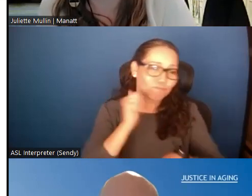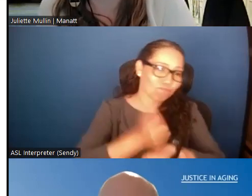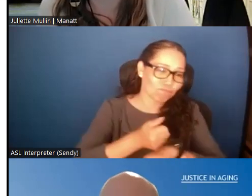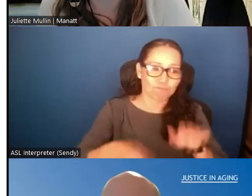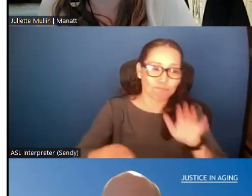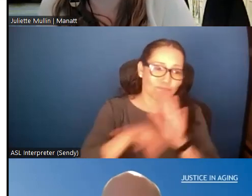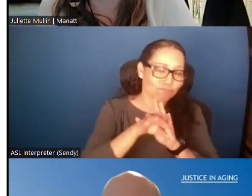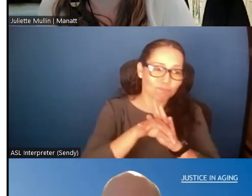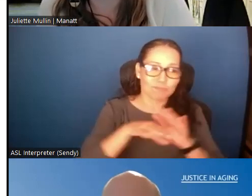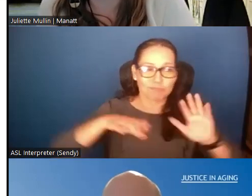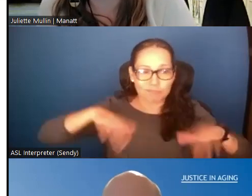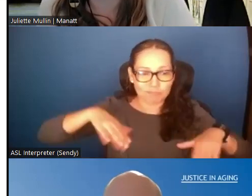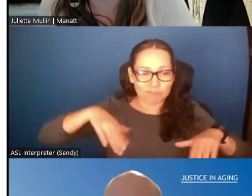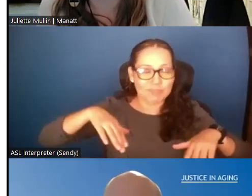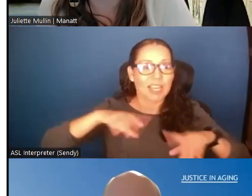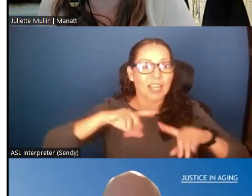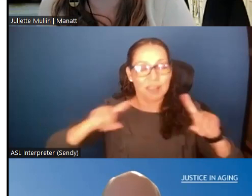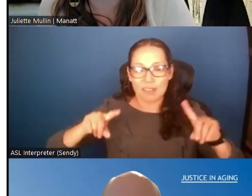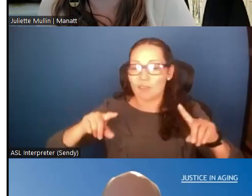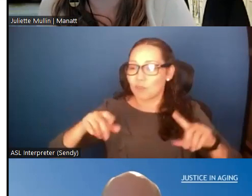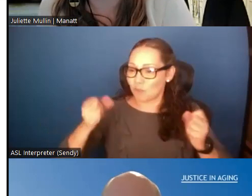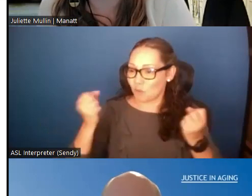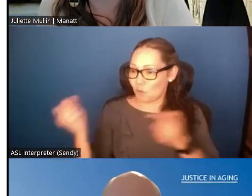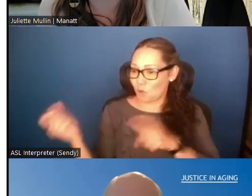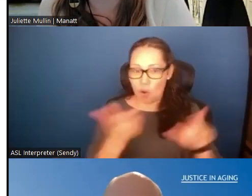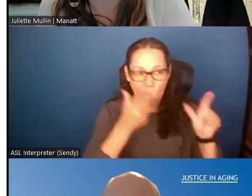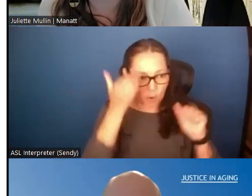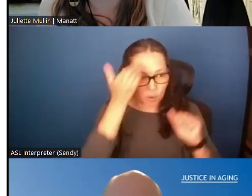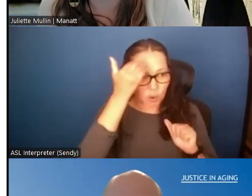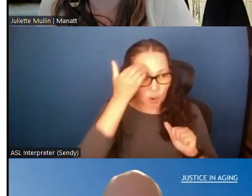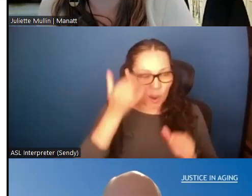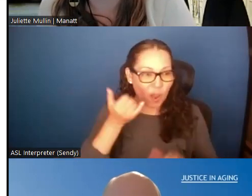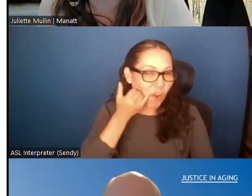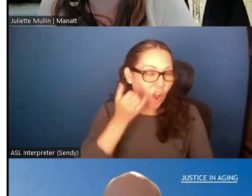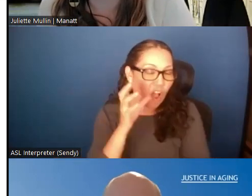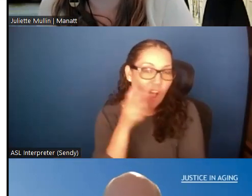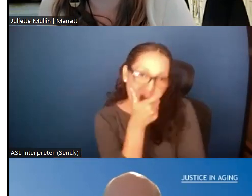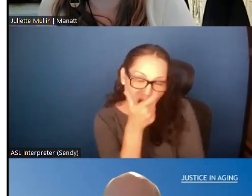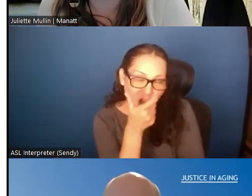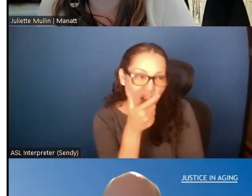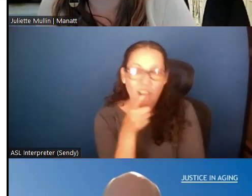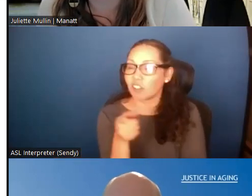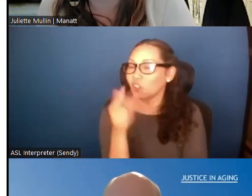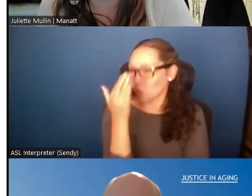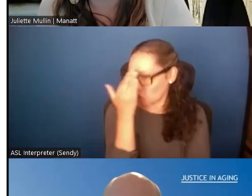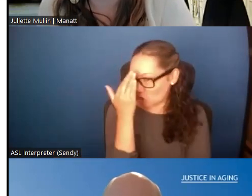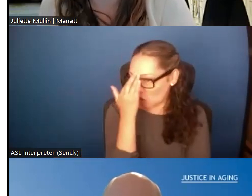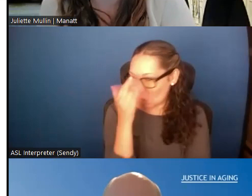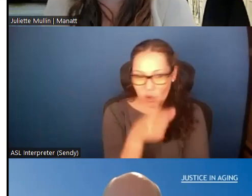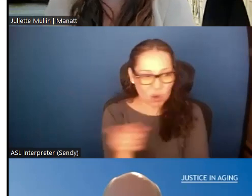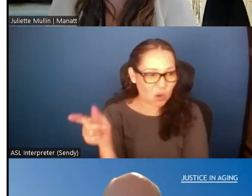it's a problem, right? This I'm sure everyone on this call knows the difficulty here. Just like Tony said, most people don't have